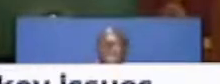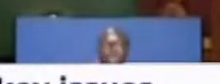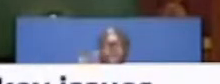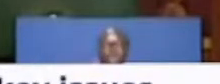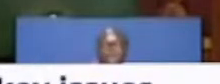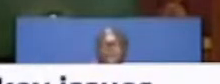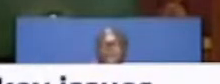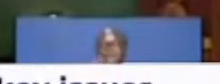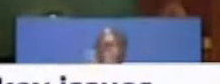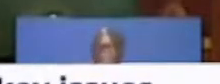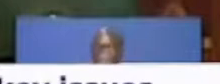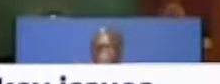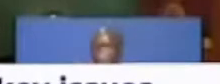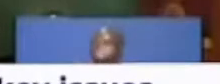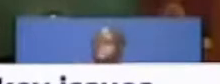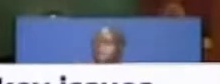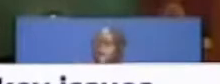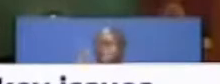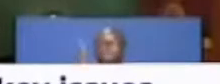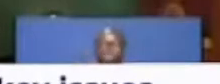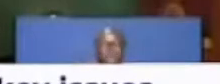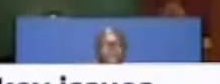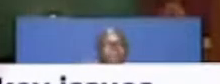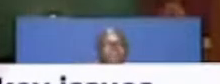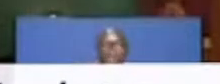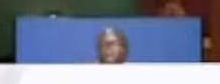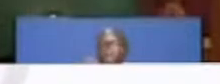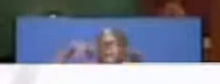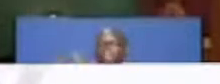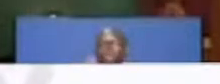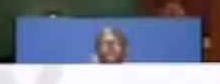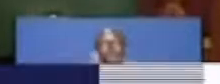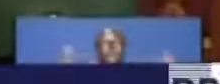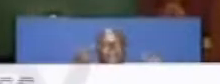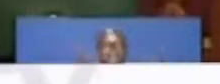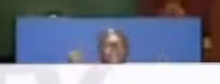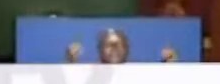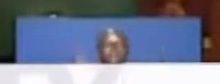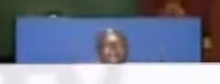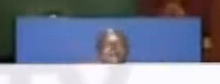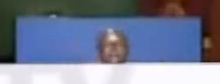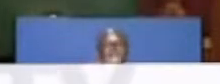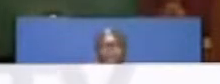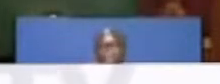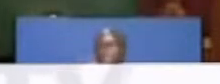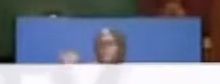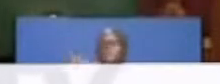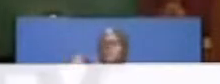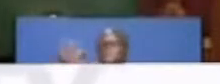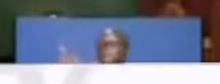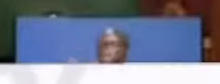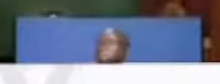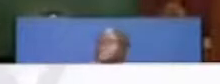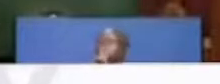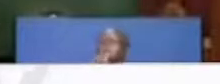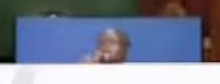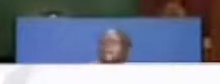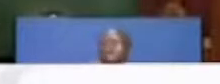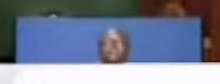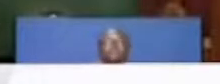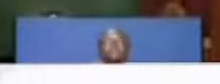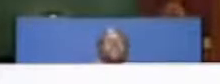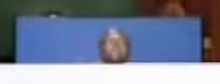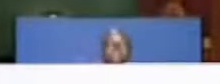legislation has embedded devolution in the last 8 years. Once sleepy towns across the country have now roared back into